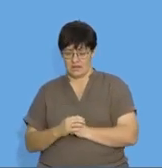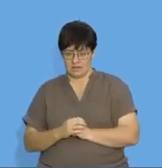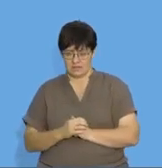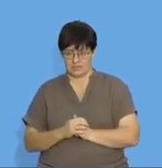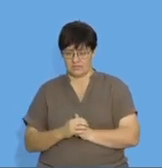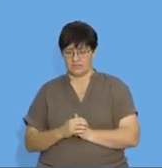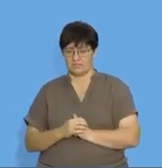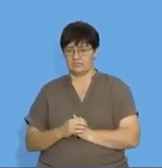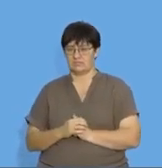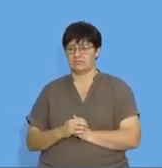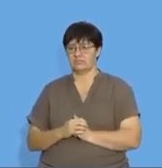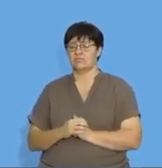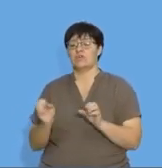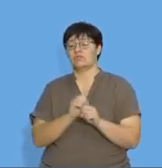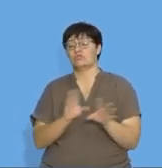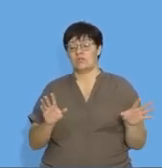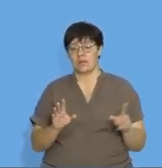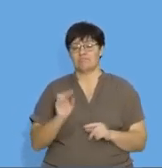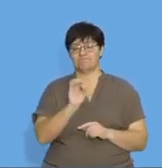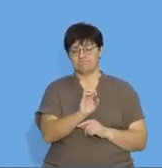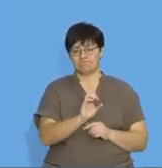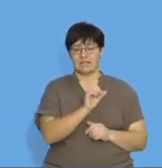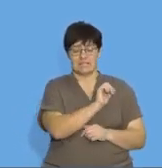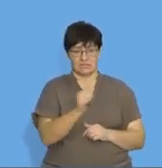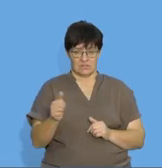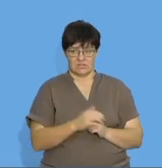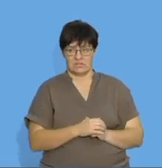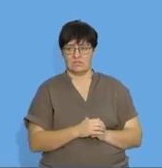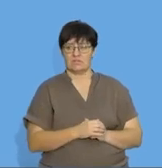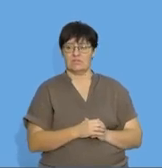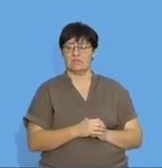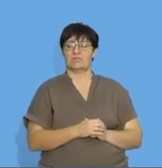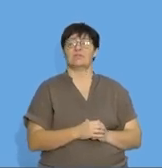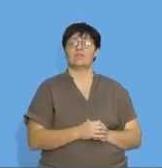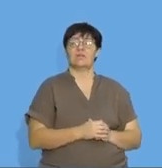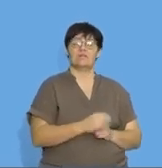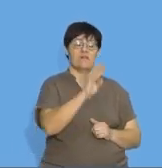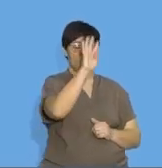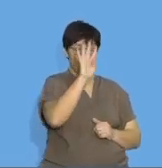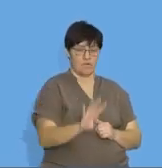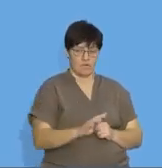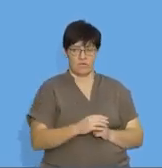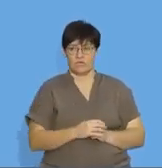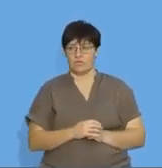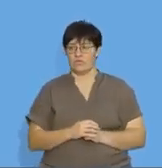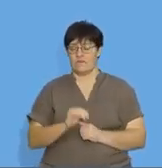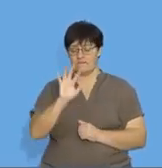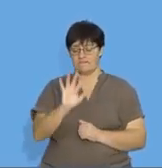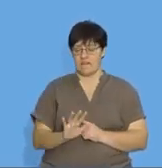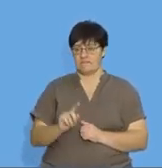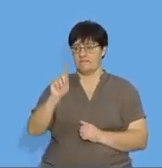to 1. So let's determine the general form of this sequence. So again, we've got 4,